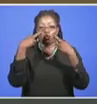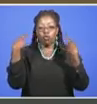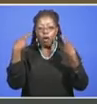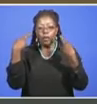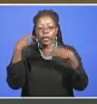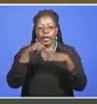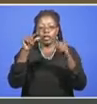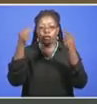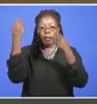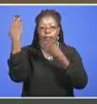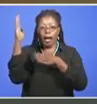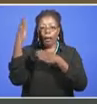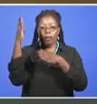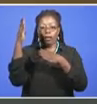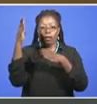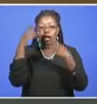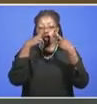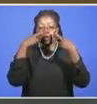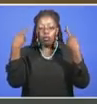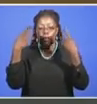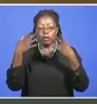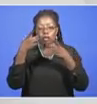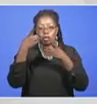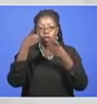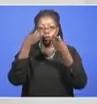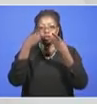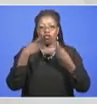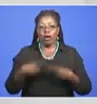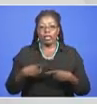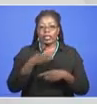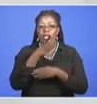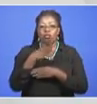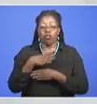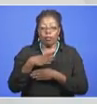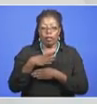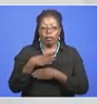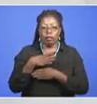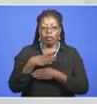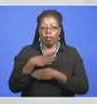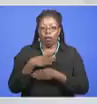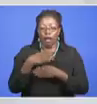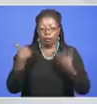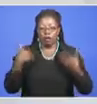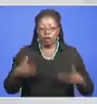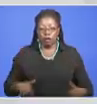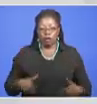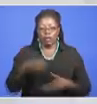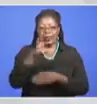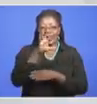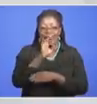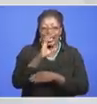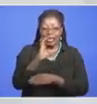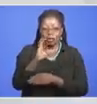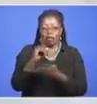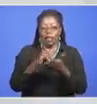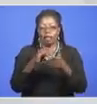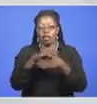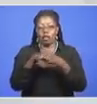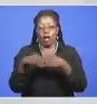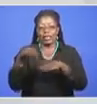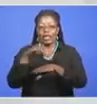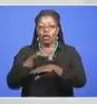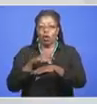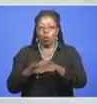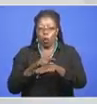store in Grand Bahama. The robbers, who were dressed in women's clothing, stole $900,000 in high-end watches,